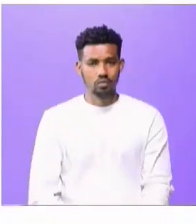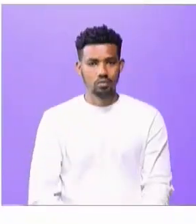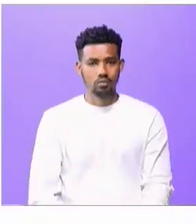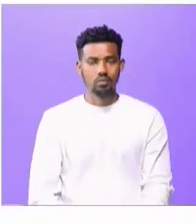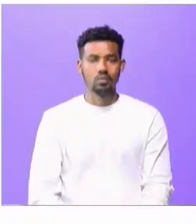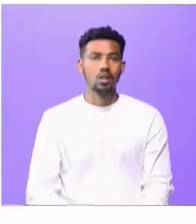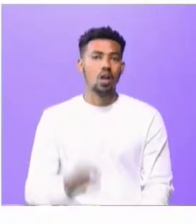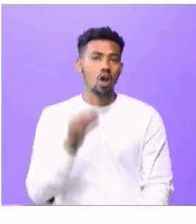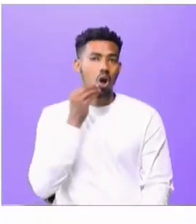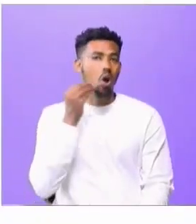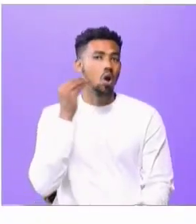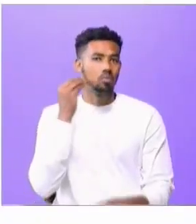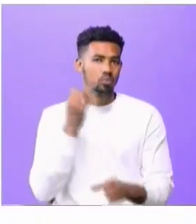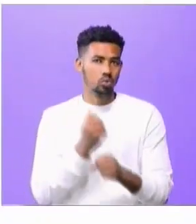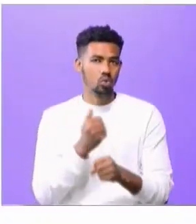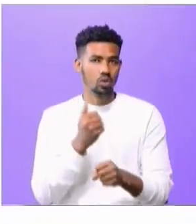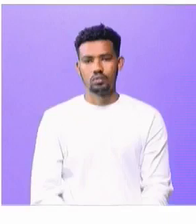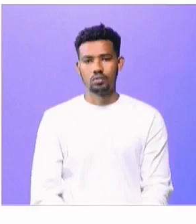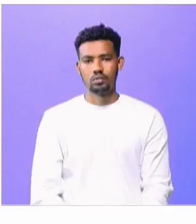Homework.